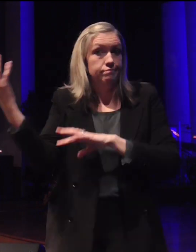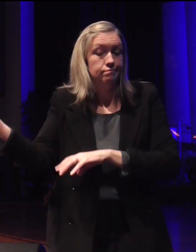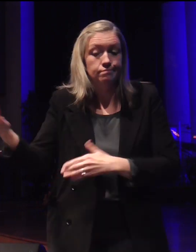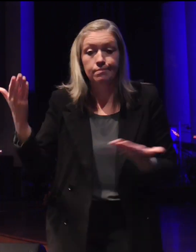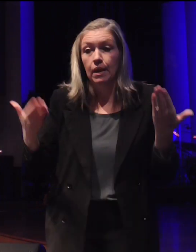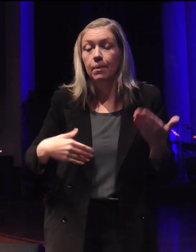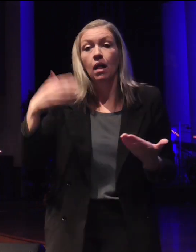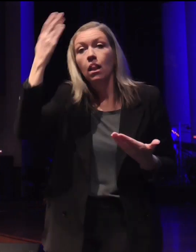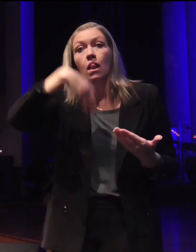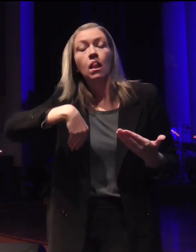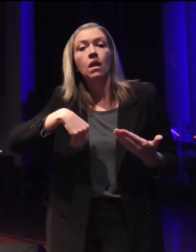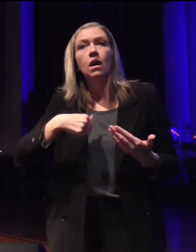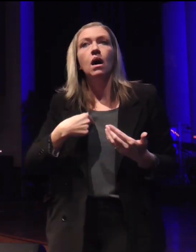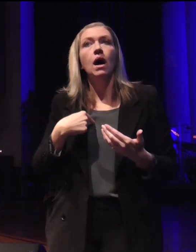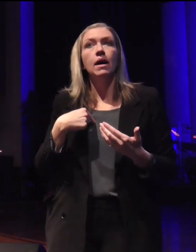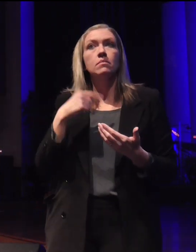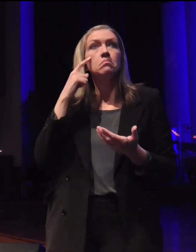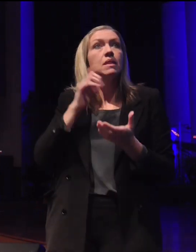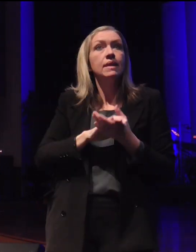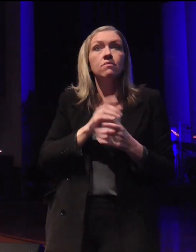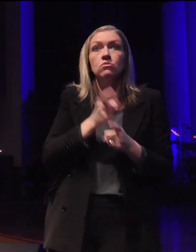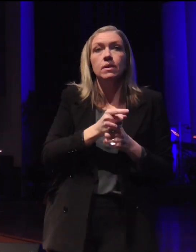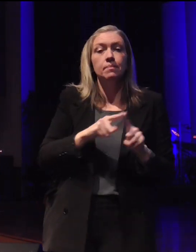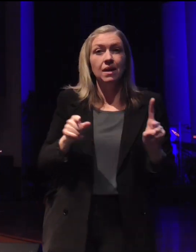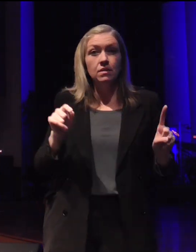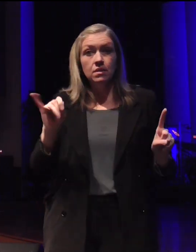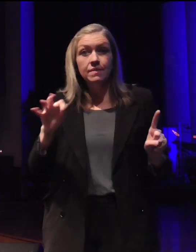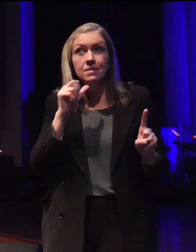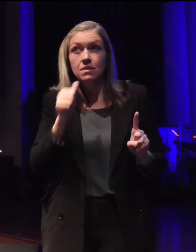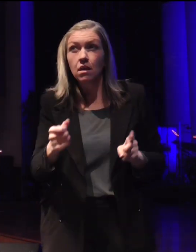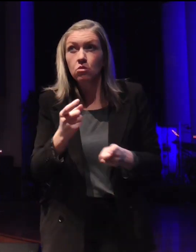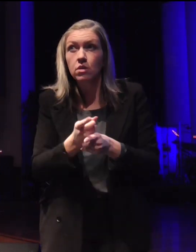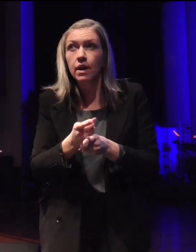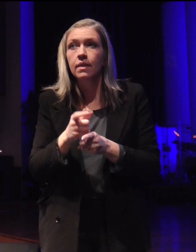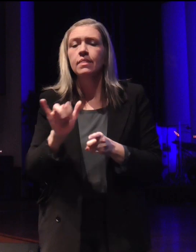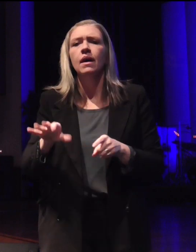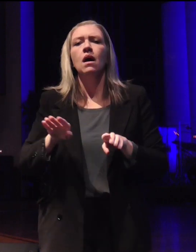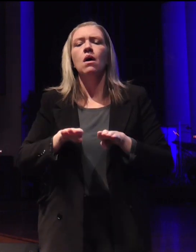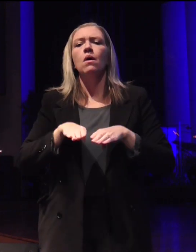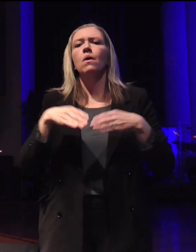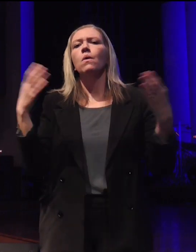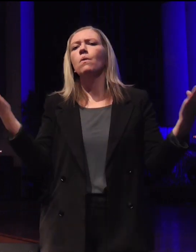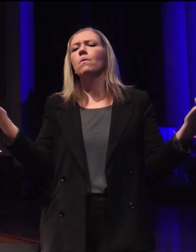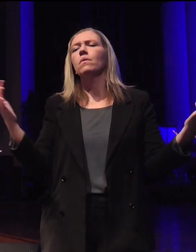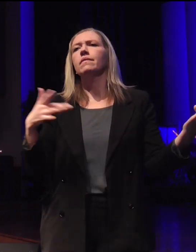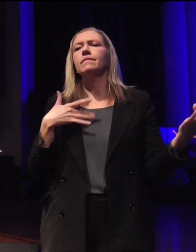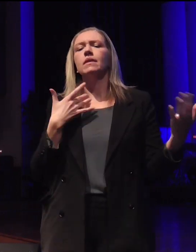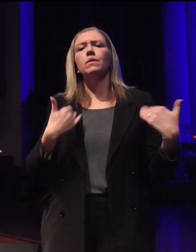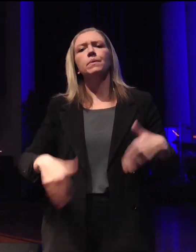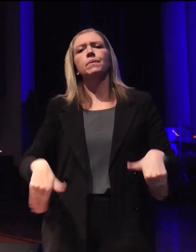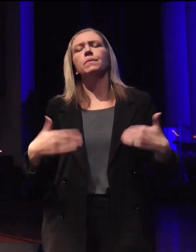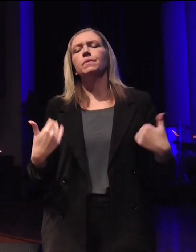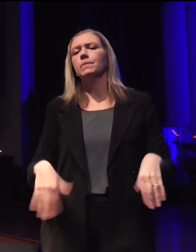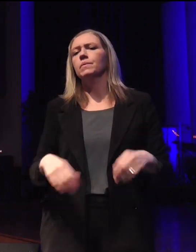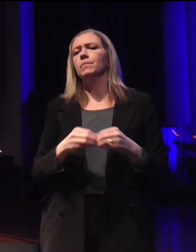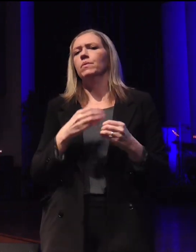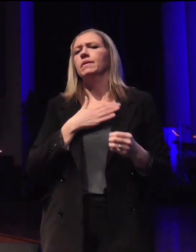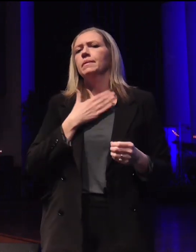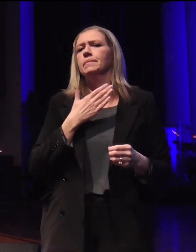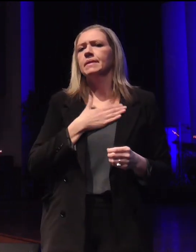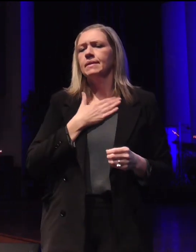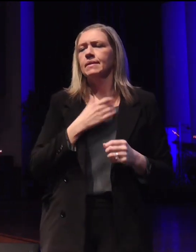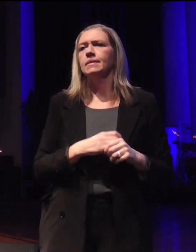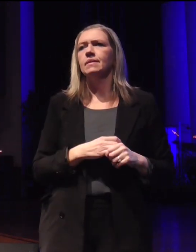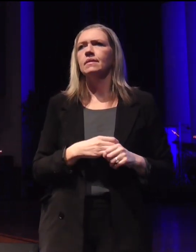really just because I believe it's right. What if it's not? It opens me up and I feel greater happiness. How could the